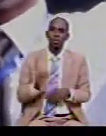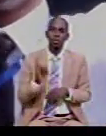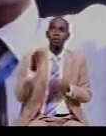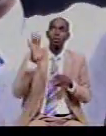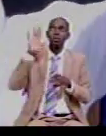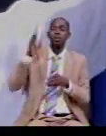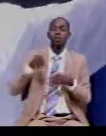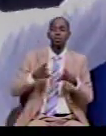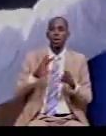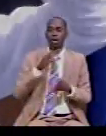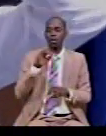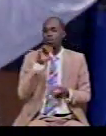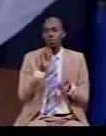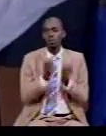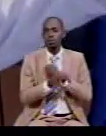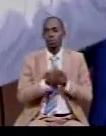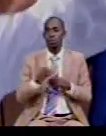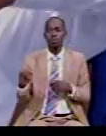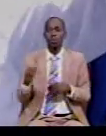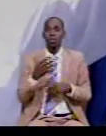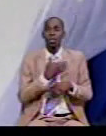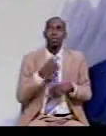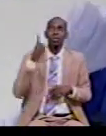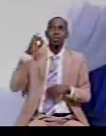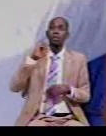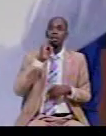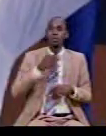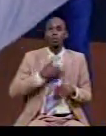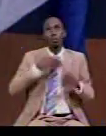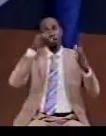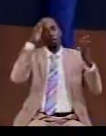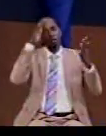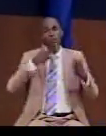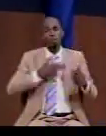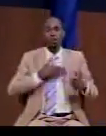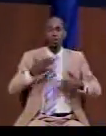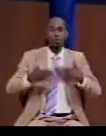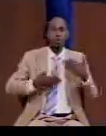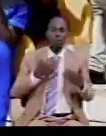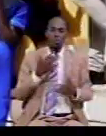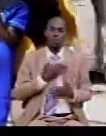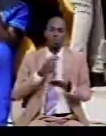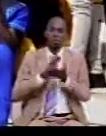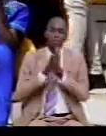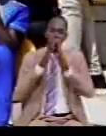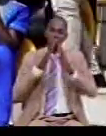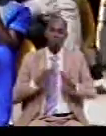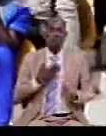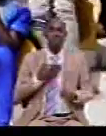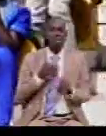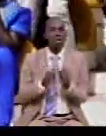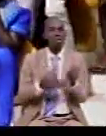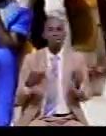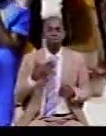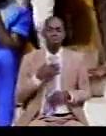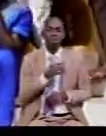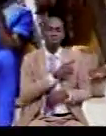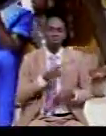joy, he's my peace, he's my everything, he's my Lord and the ruler of my life. And can I hear the name? Shout his